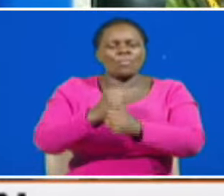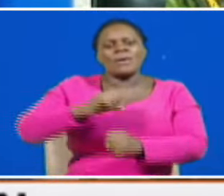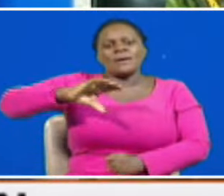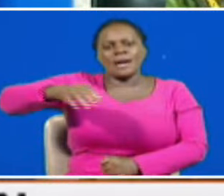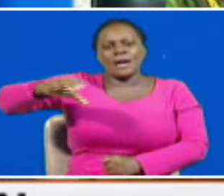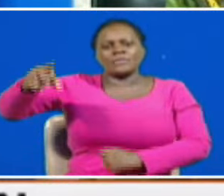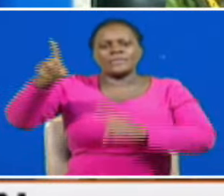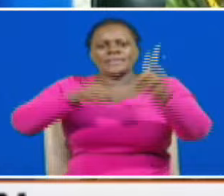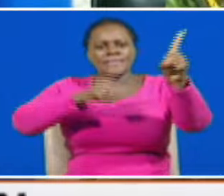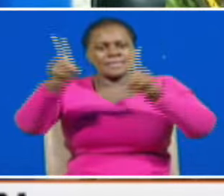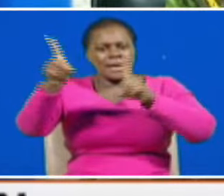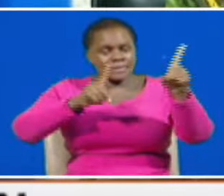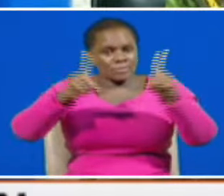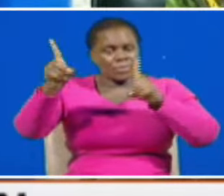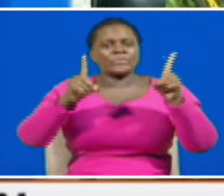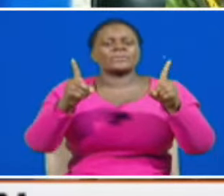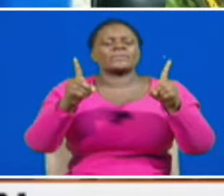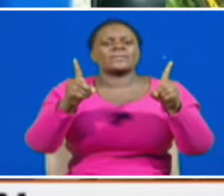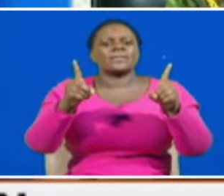County Transport